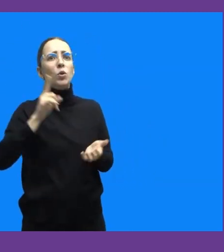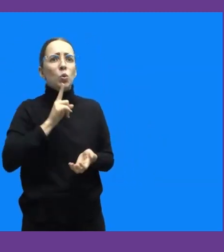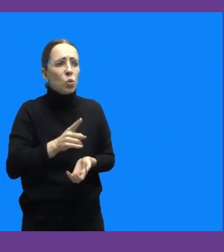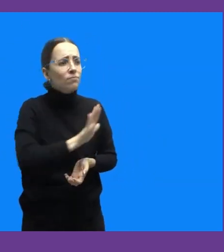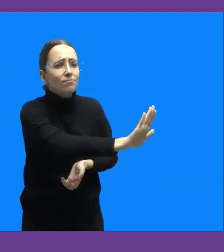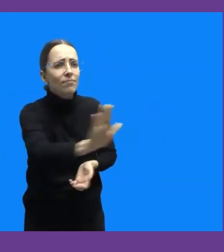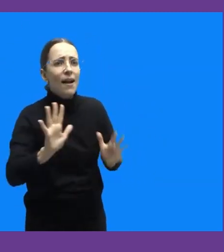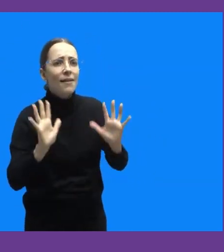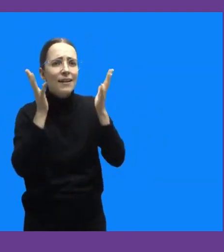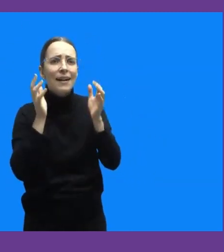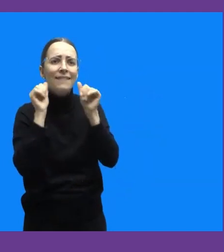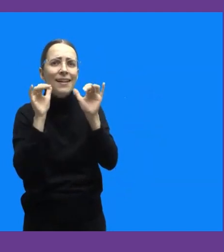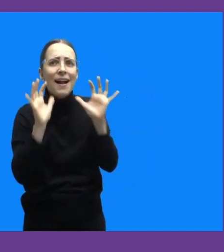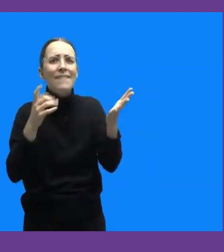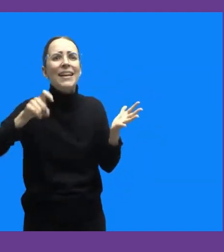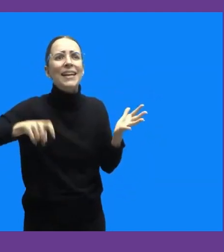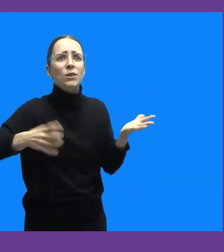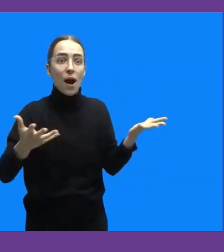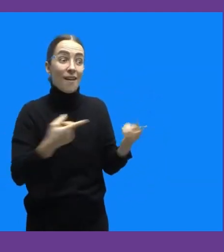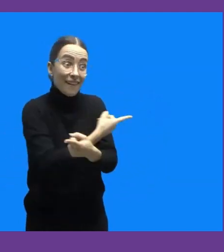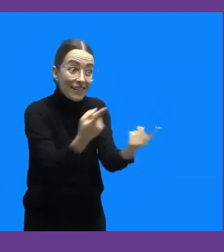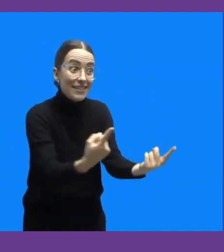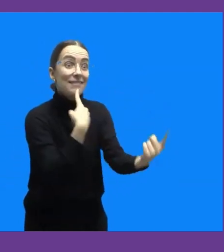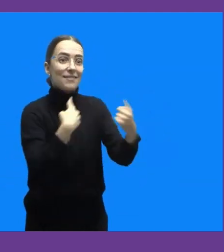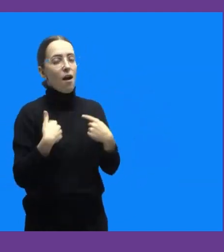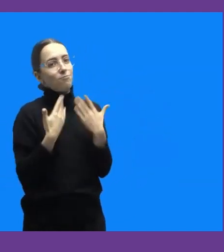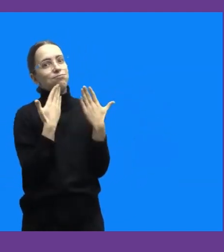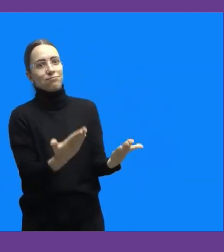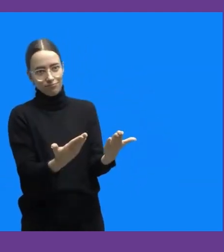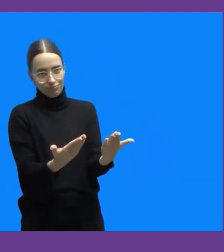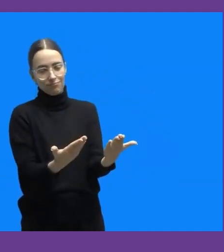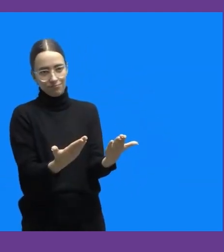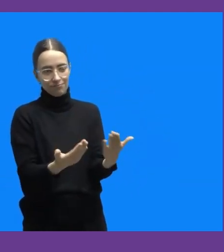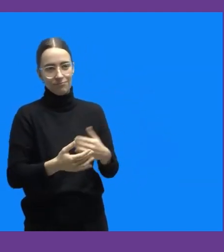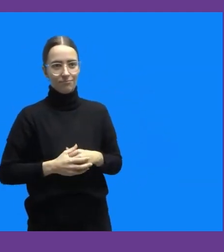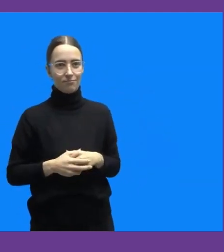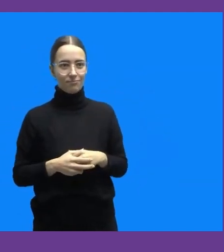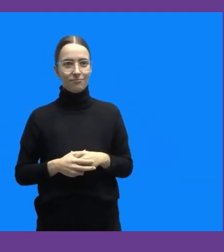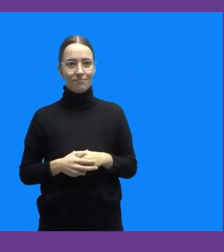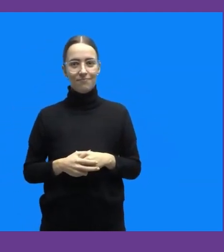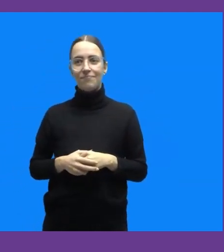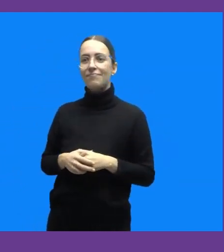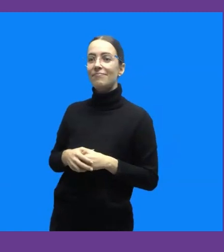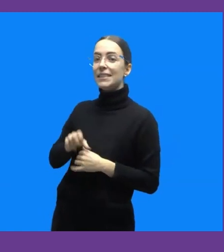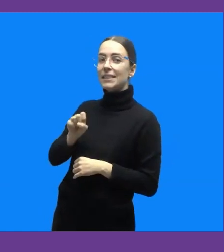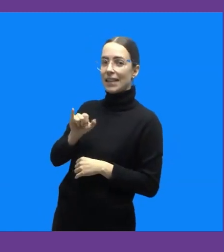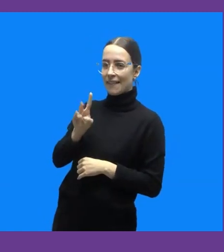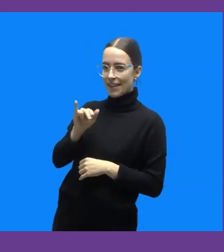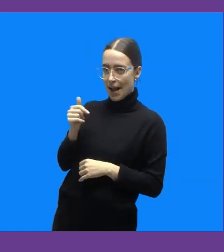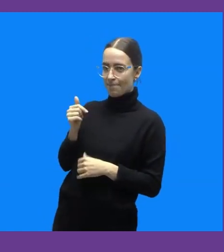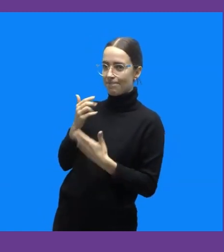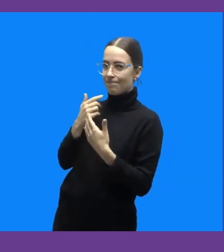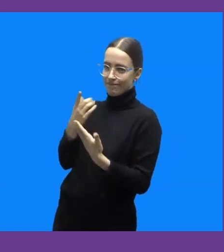so much. And so we are going to start again with Gerald, and then I will ask